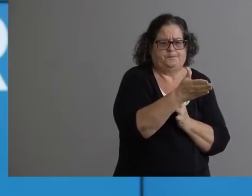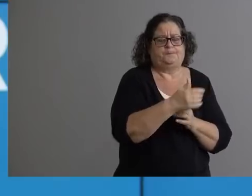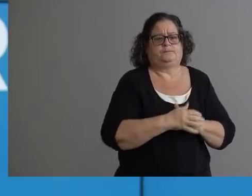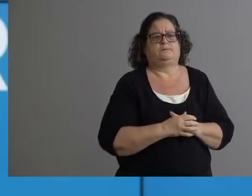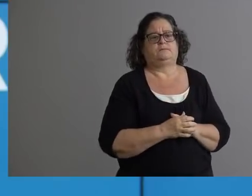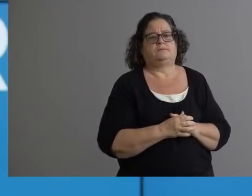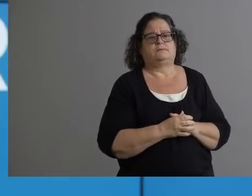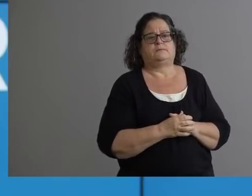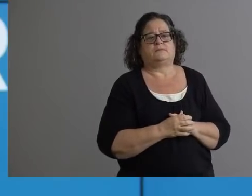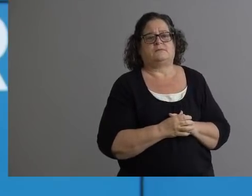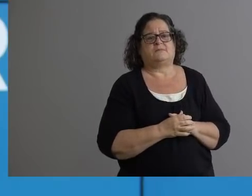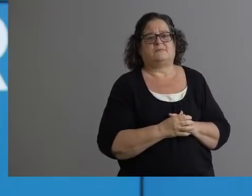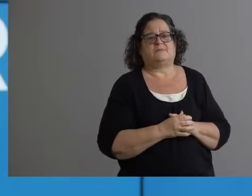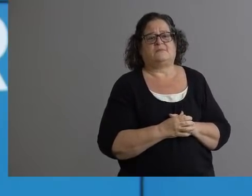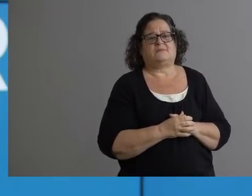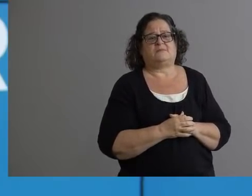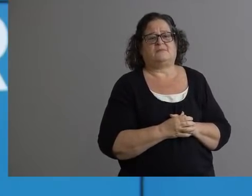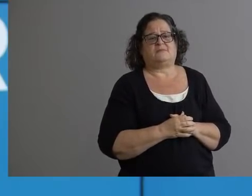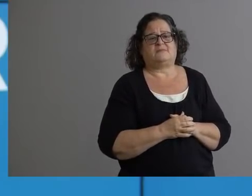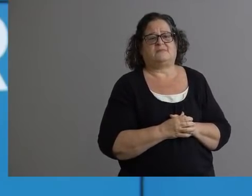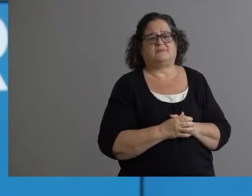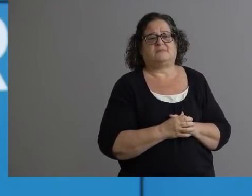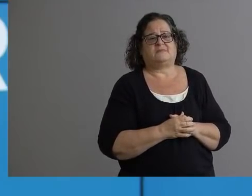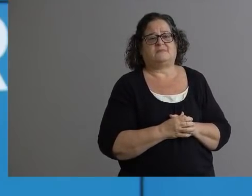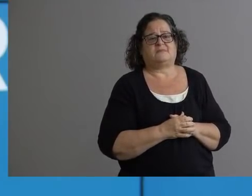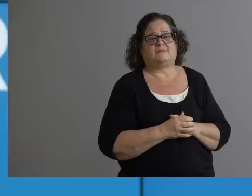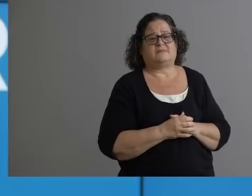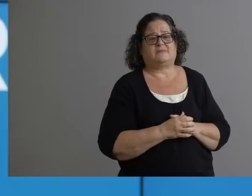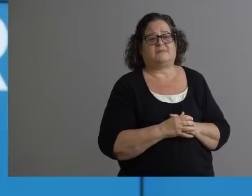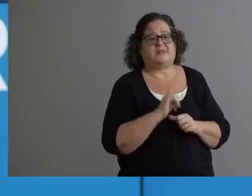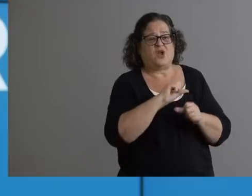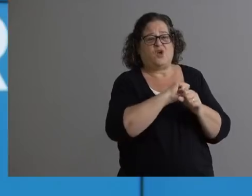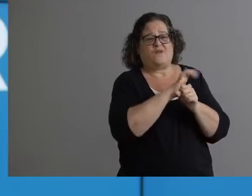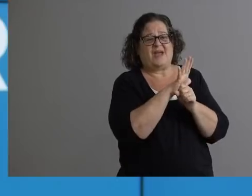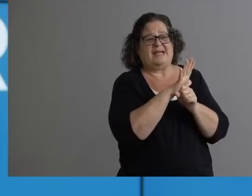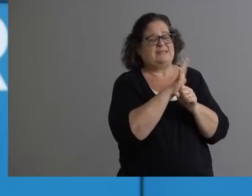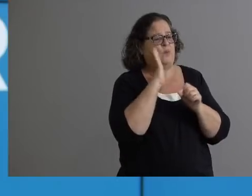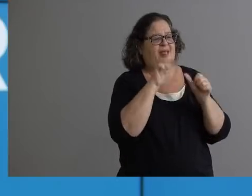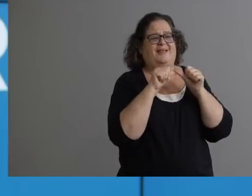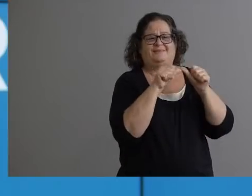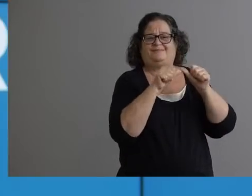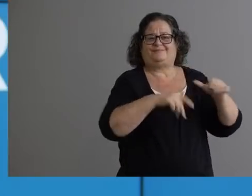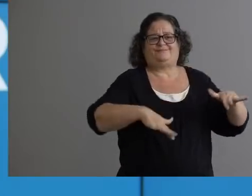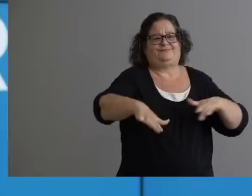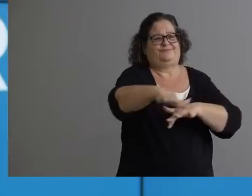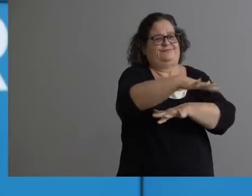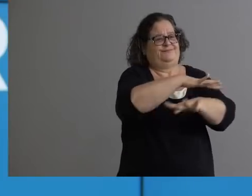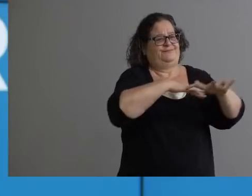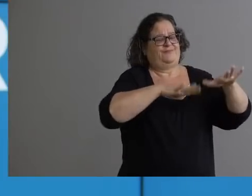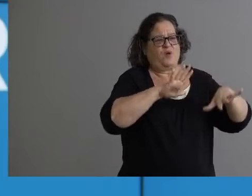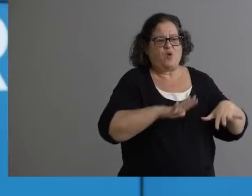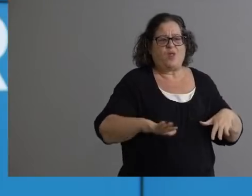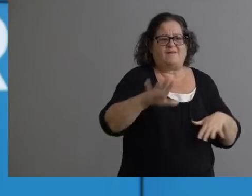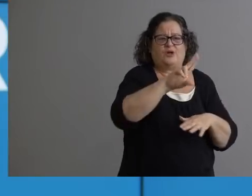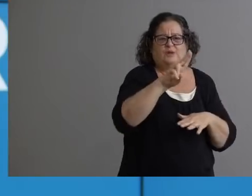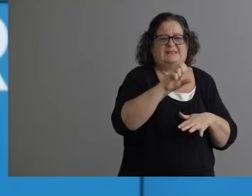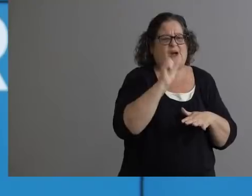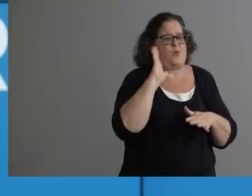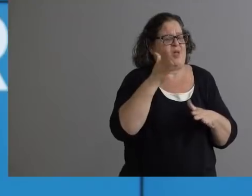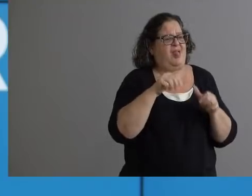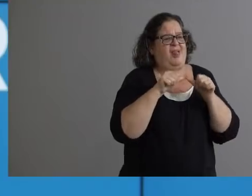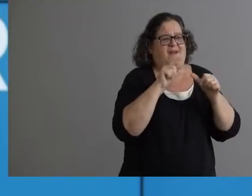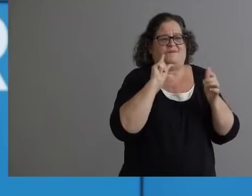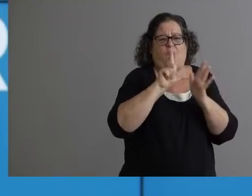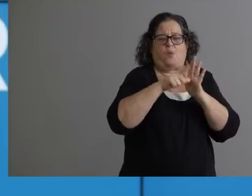our country for some time. I know I've used different analogies to try to set expectations for